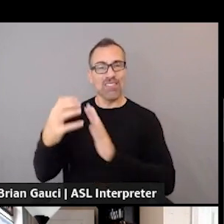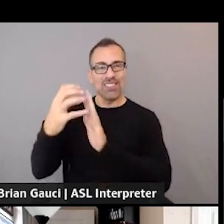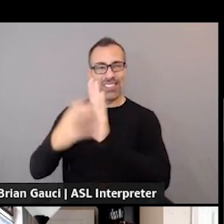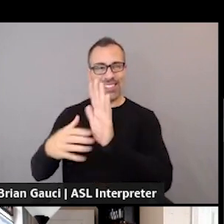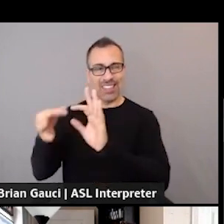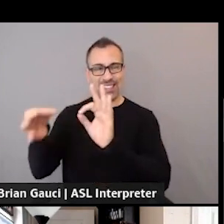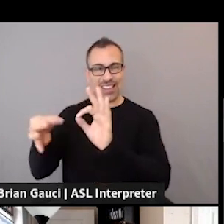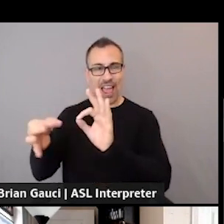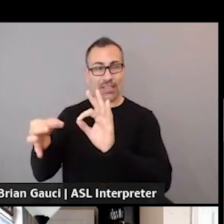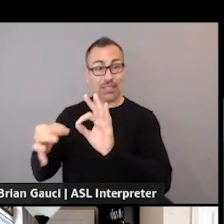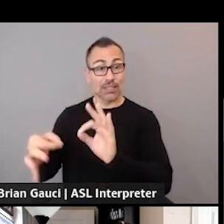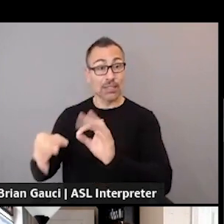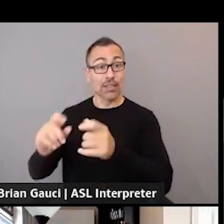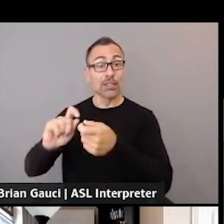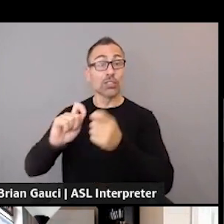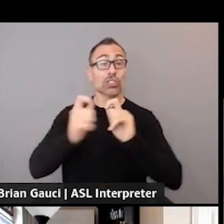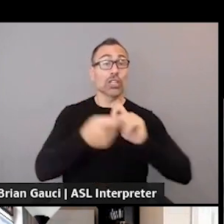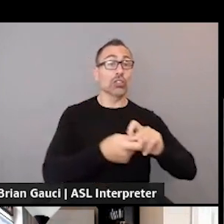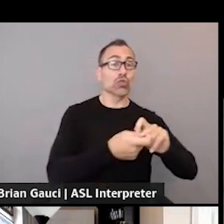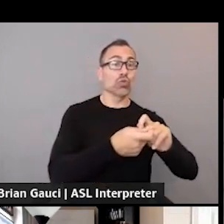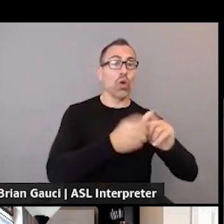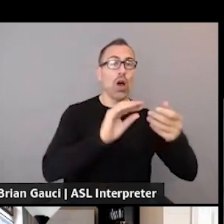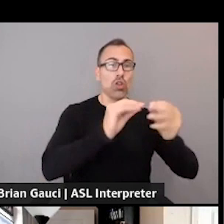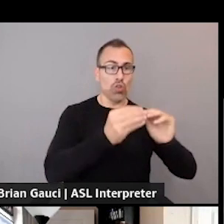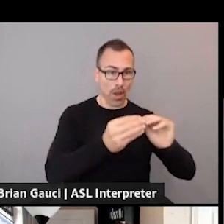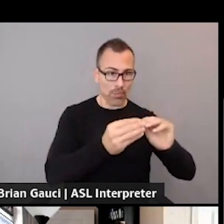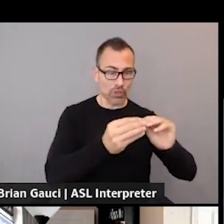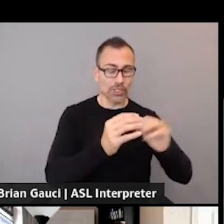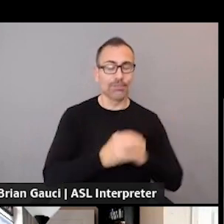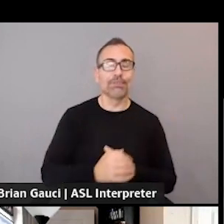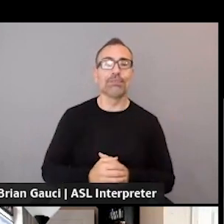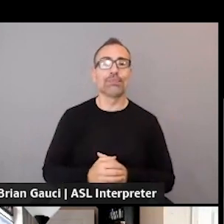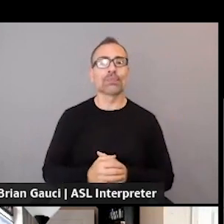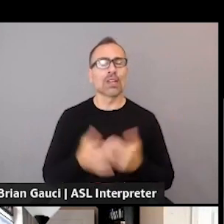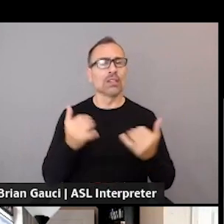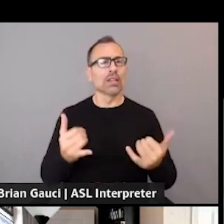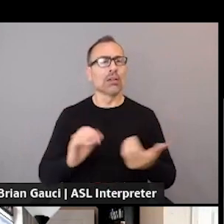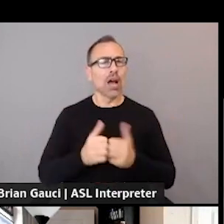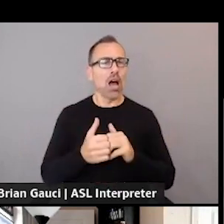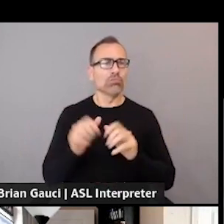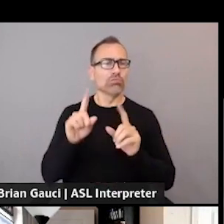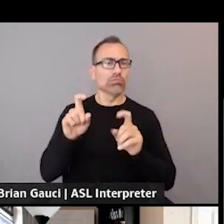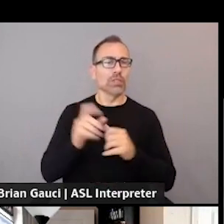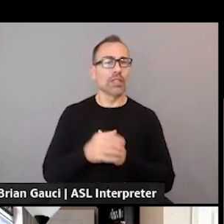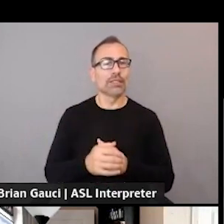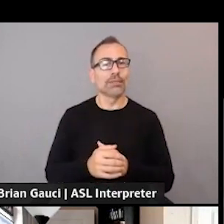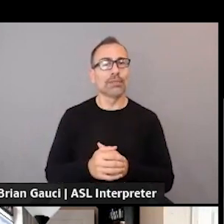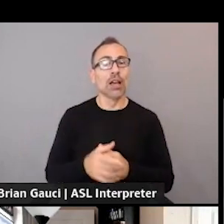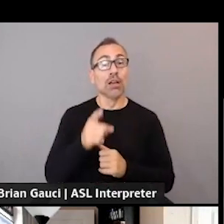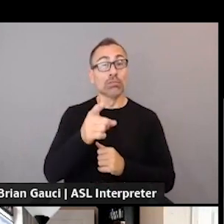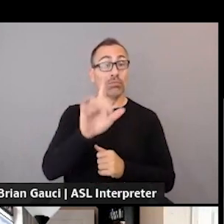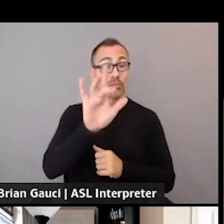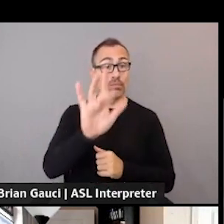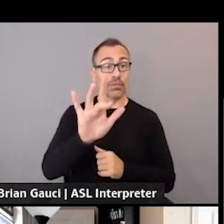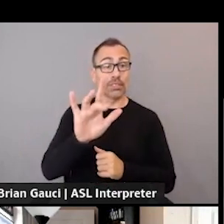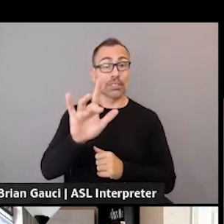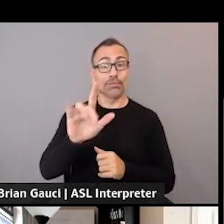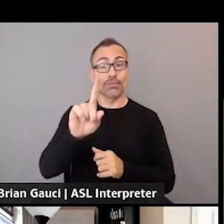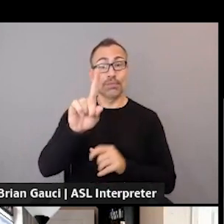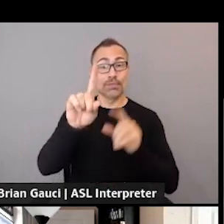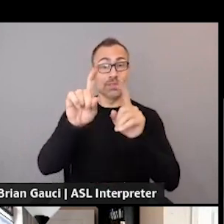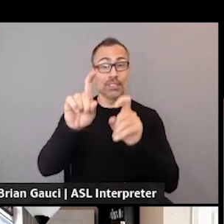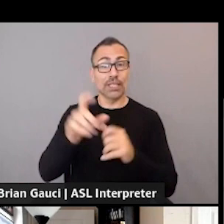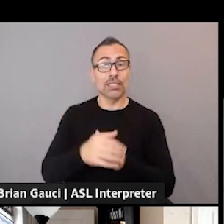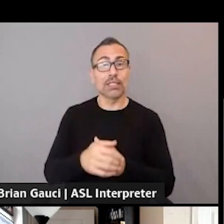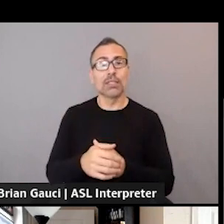that I just did. Now to test this, I'm just going to go to text. And then I'm going to type my question